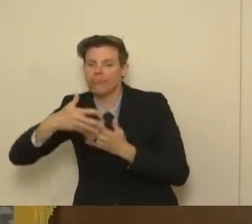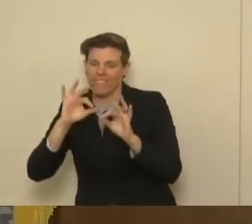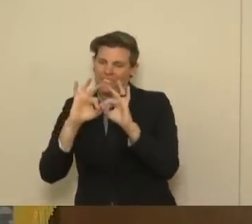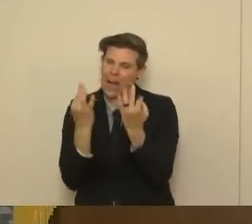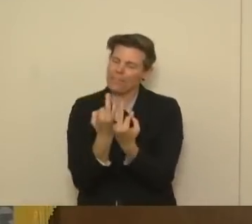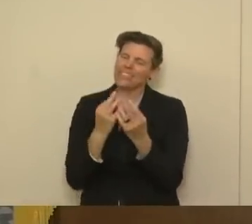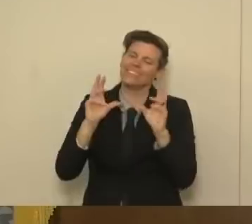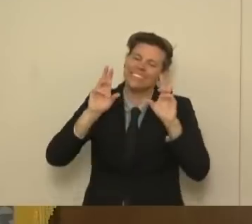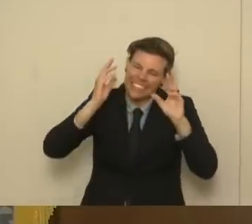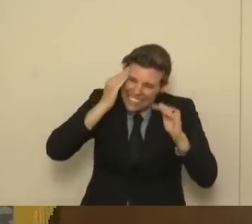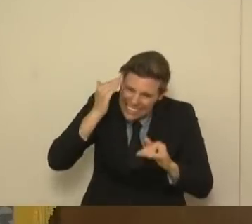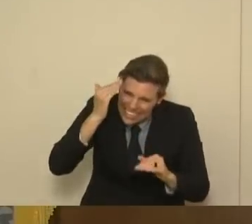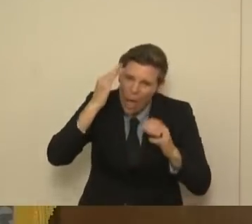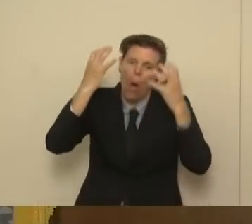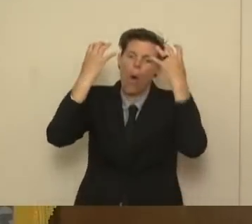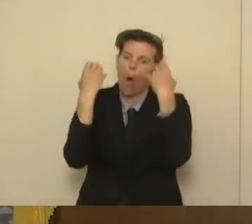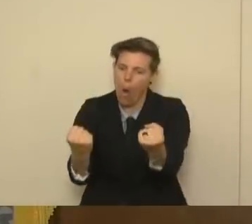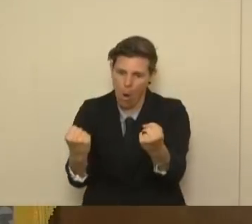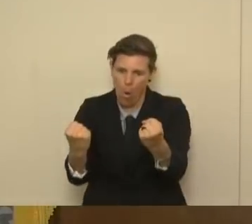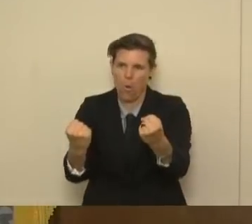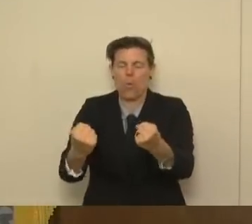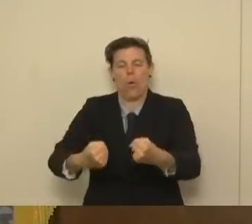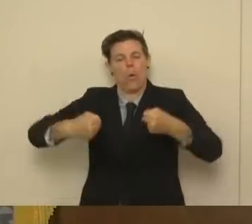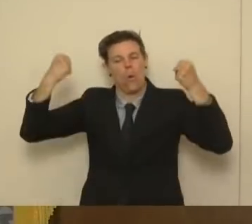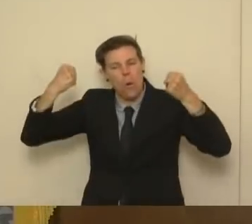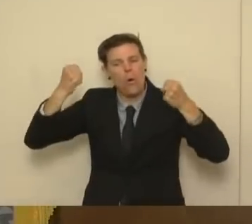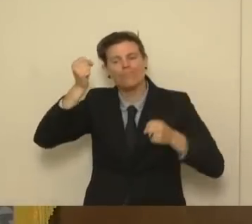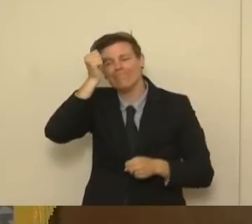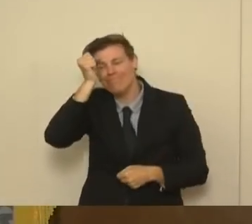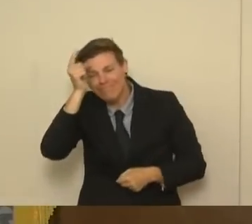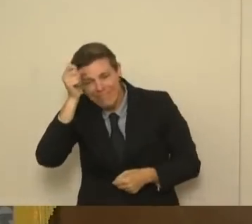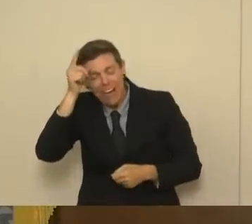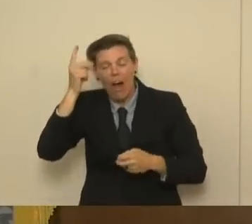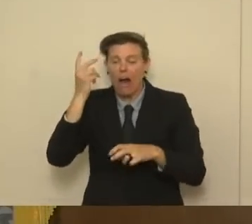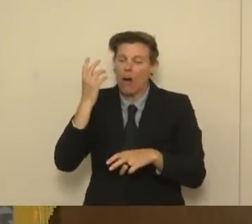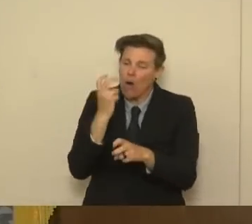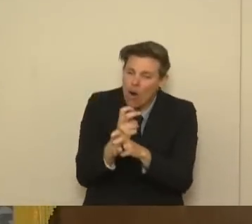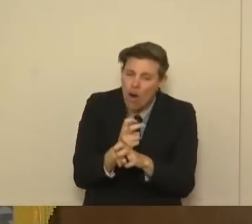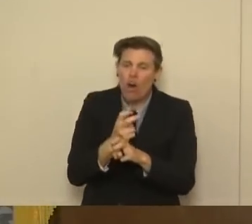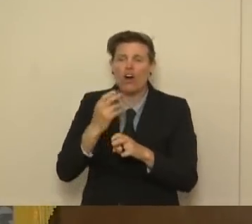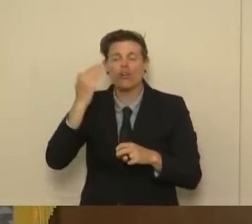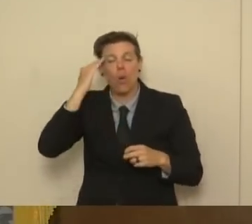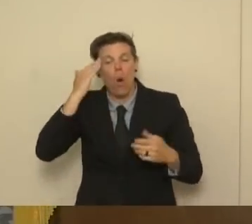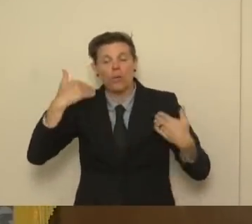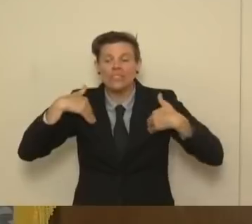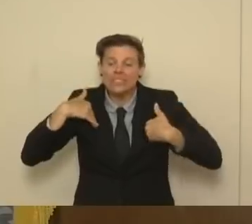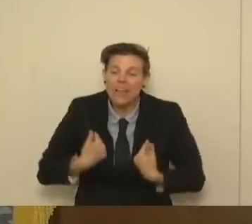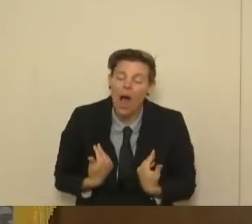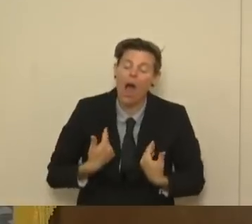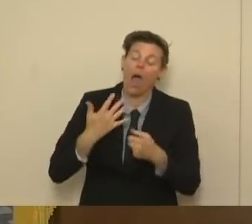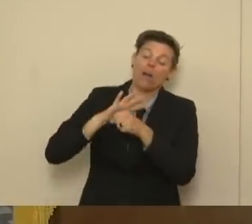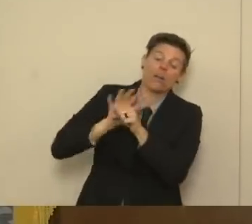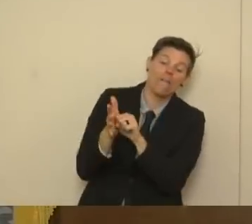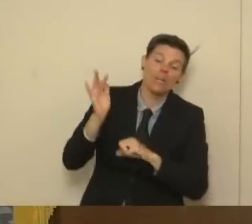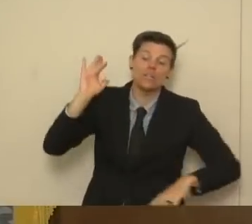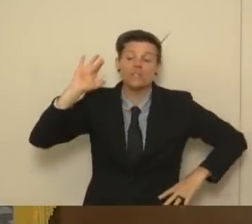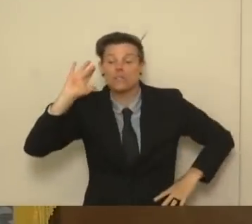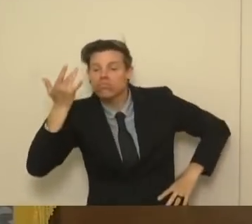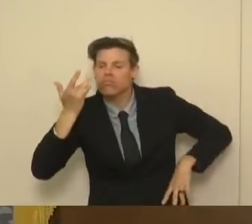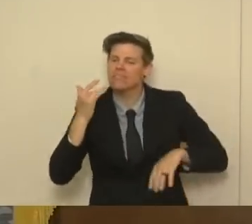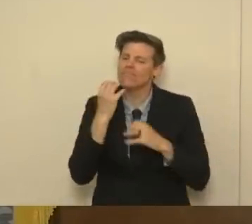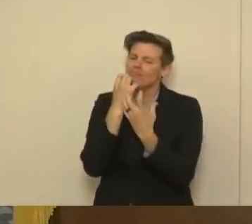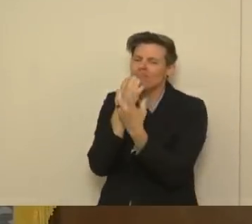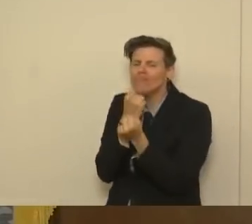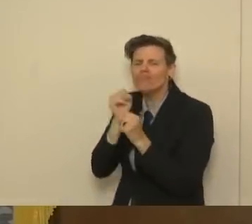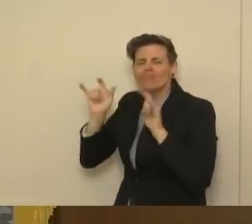lot. We have COVID fatigue. We know that general well-being is all about being with our families